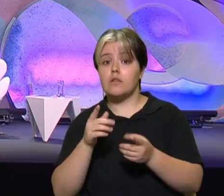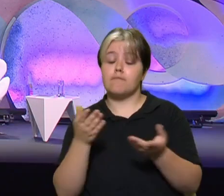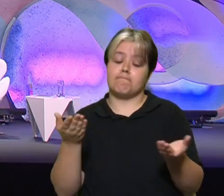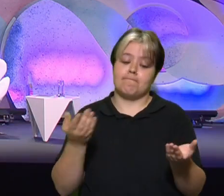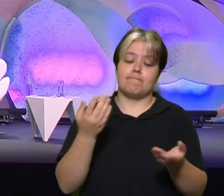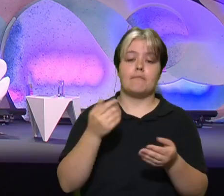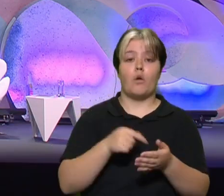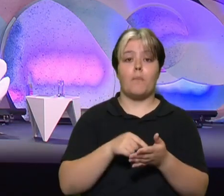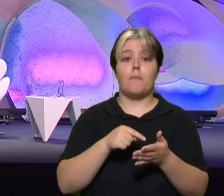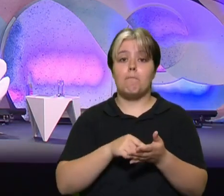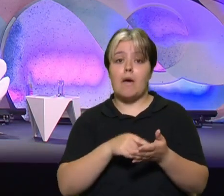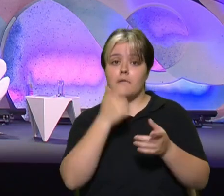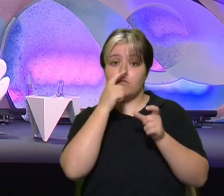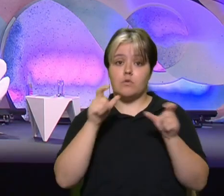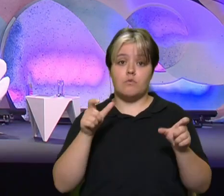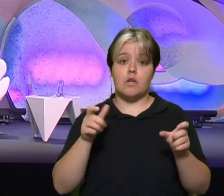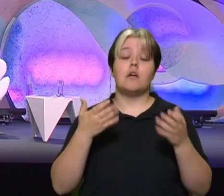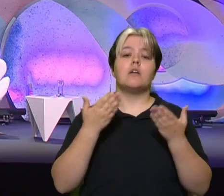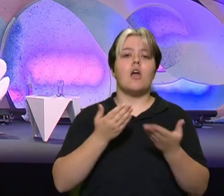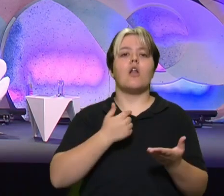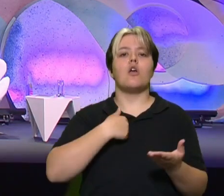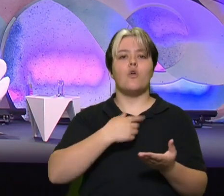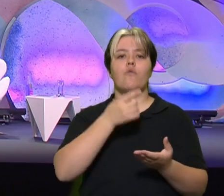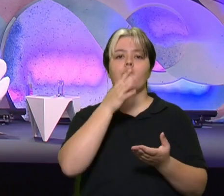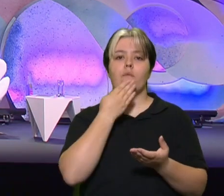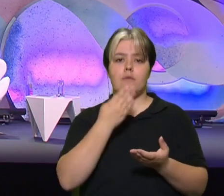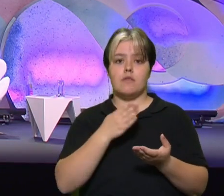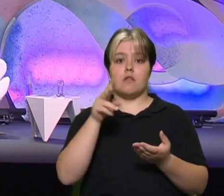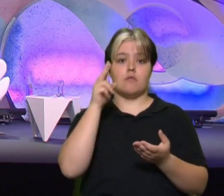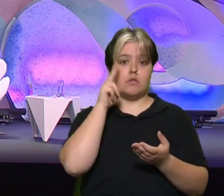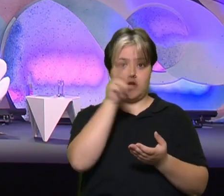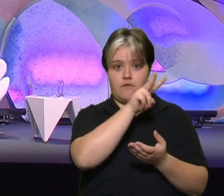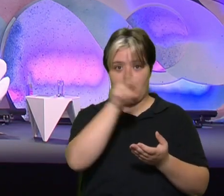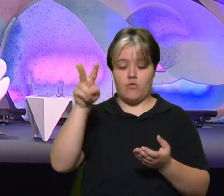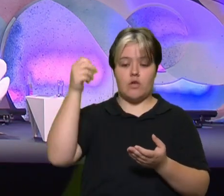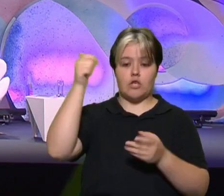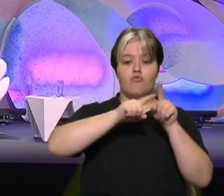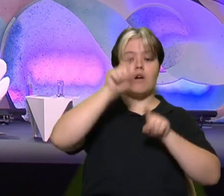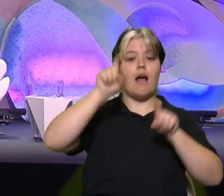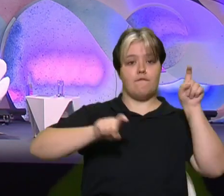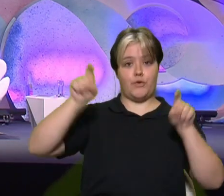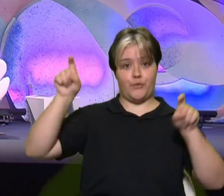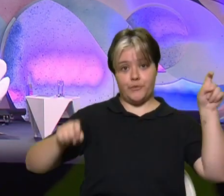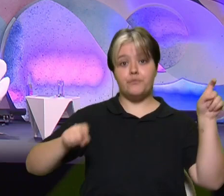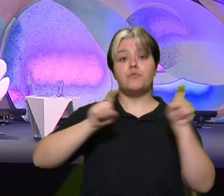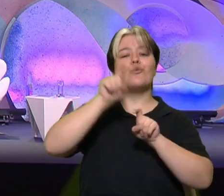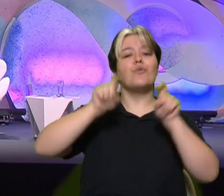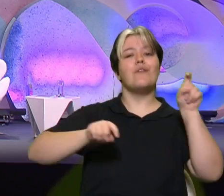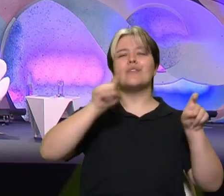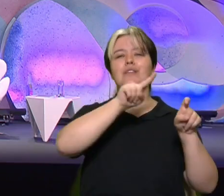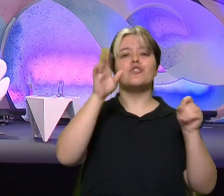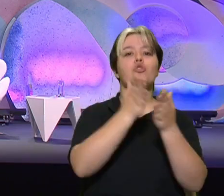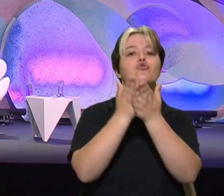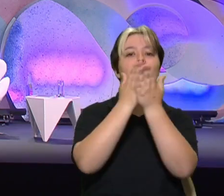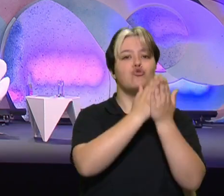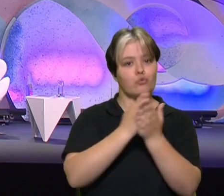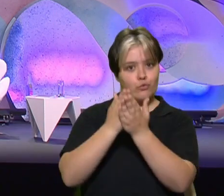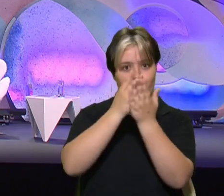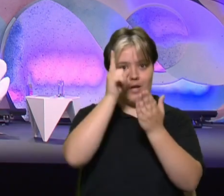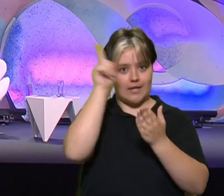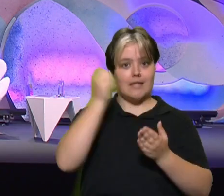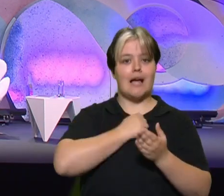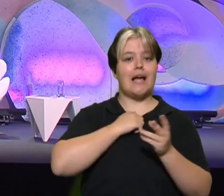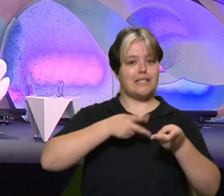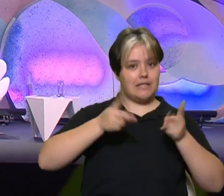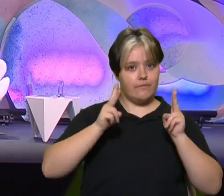Not. And so I'm going to ask you to take a look at this graph. This is a Freedom